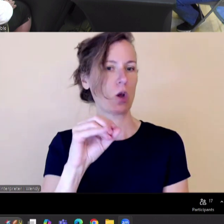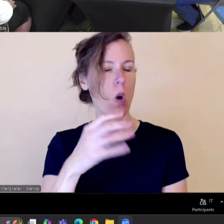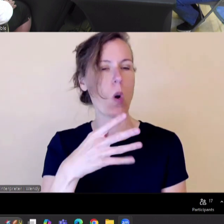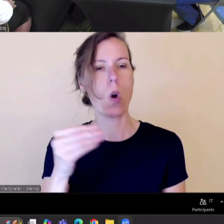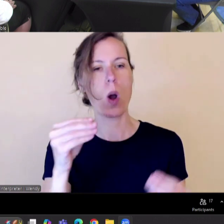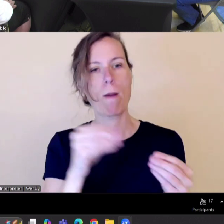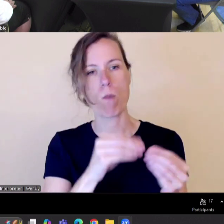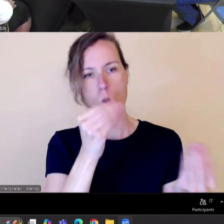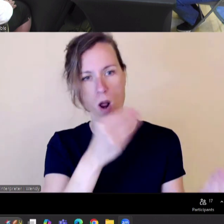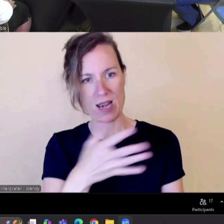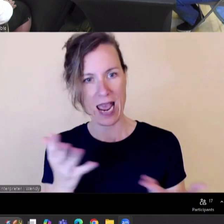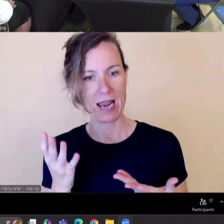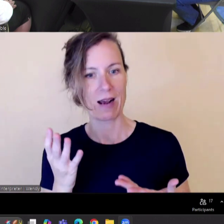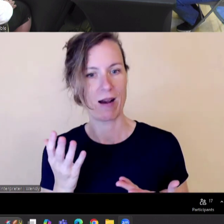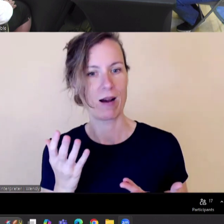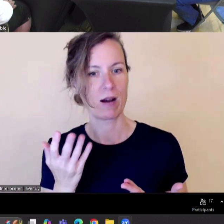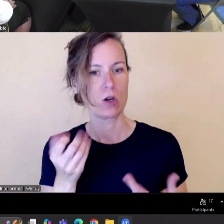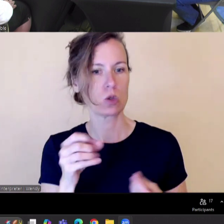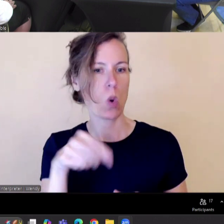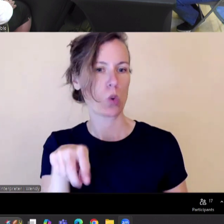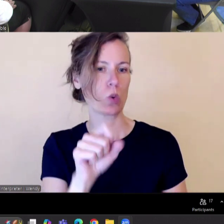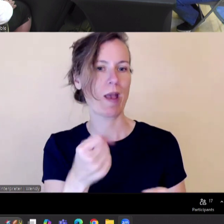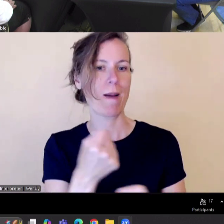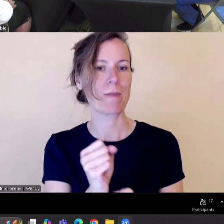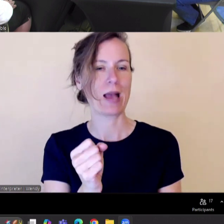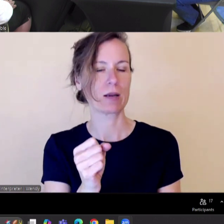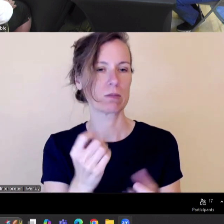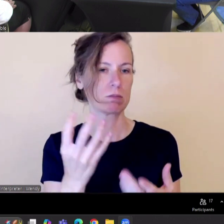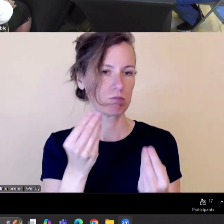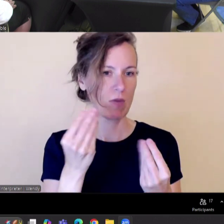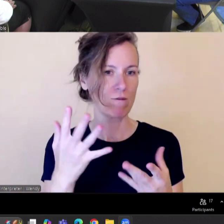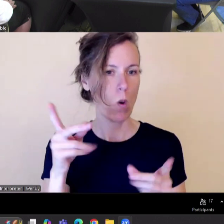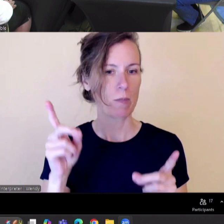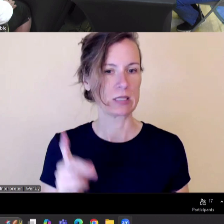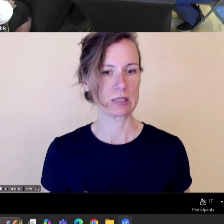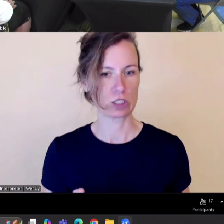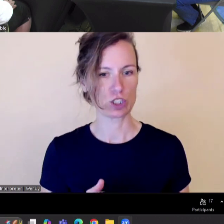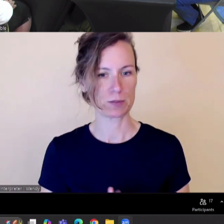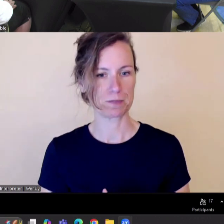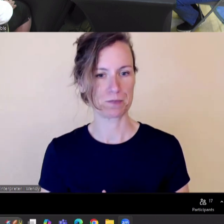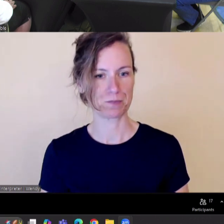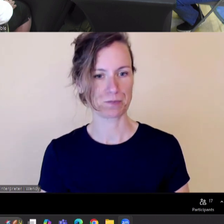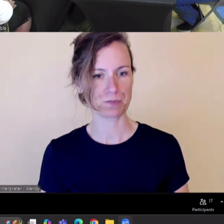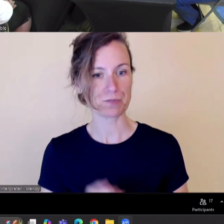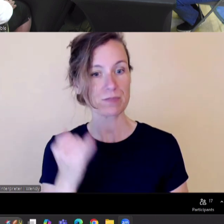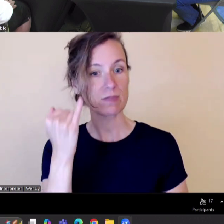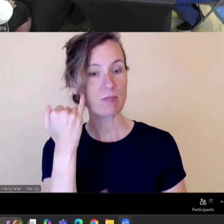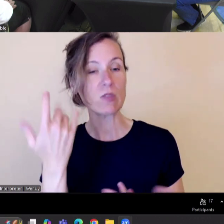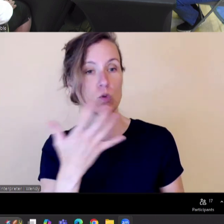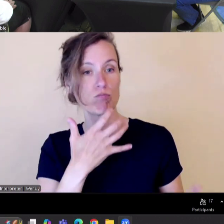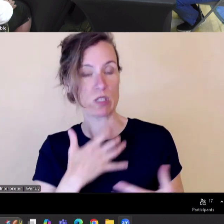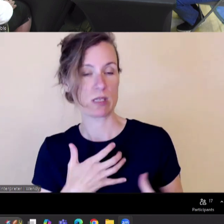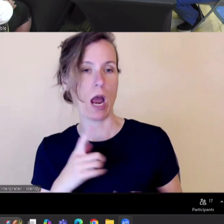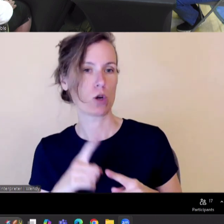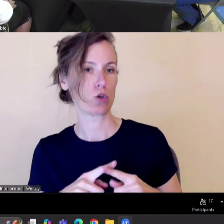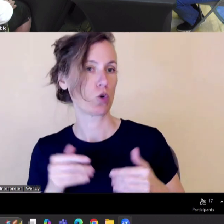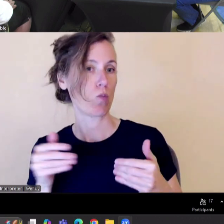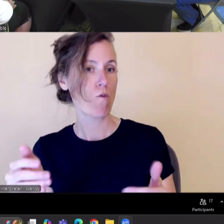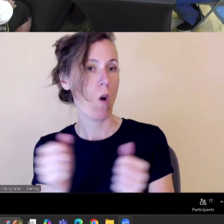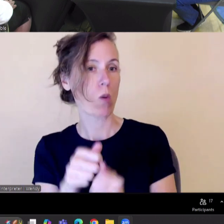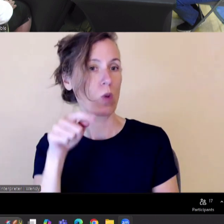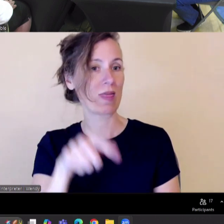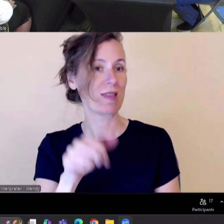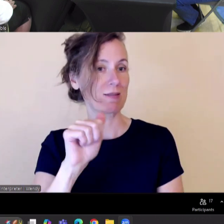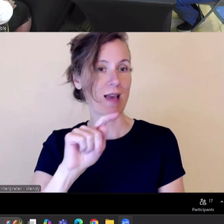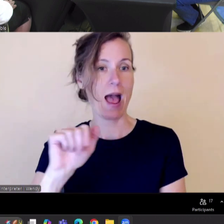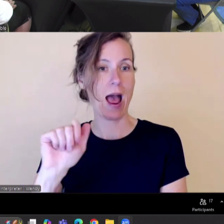installation, and if it's the desire of the mayor and council to move forward with the use of this technology at all. And if it's the desire of the mayor and council to